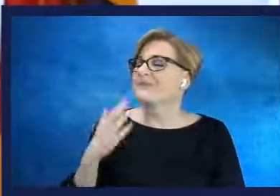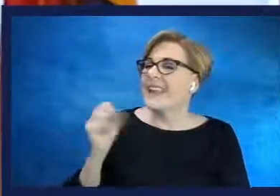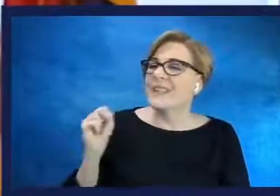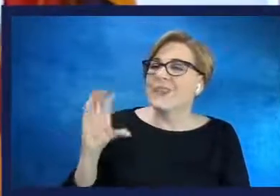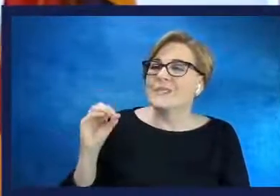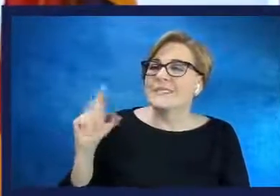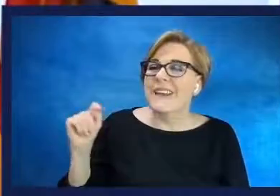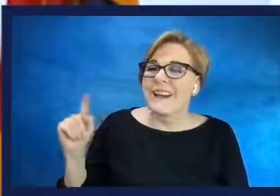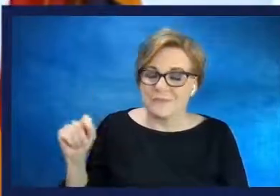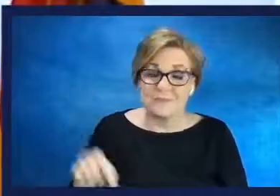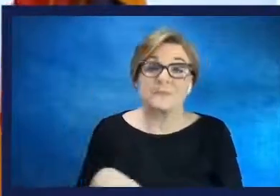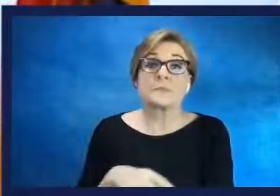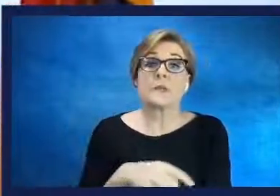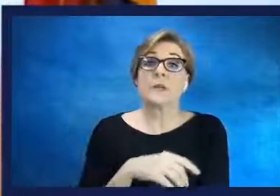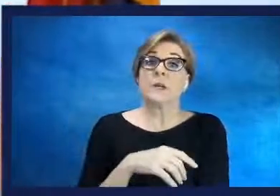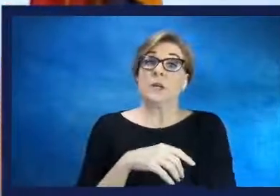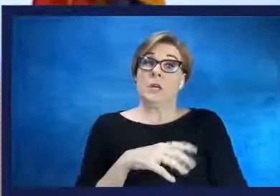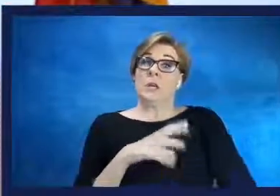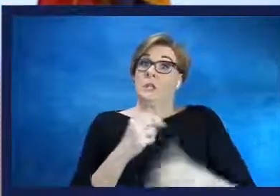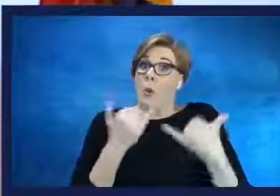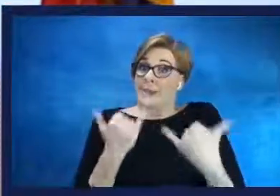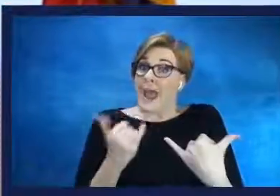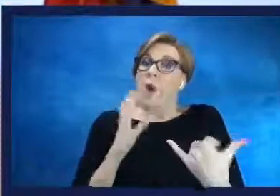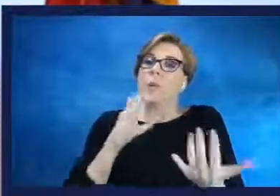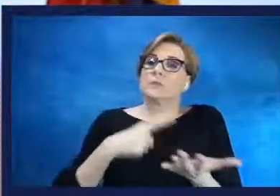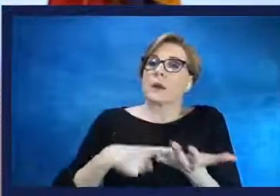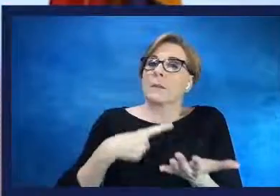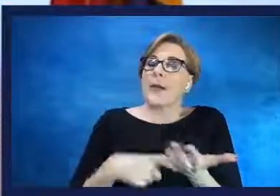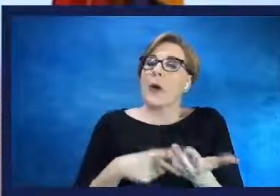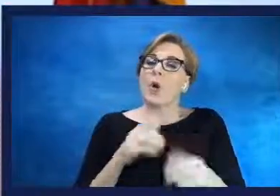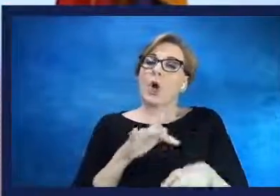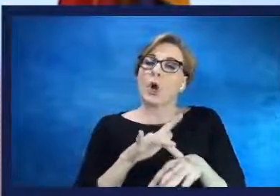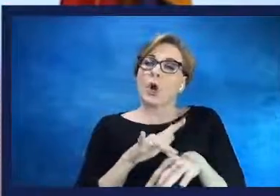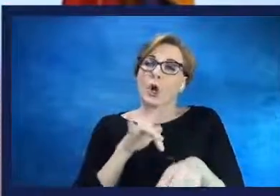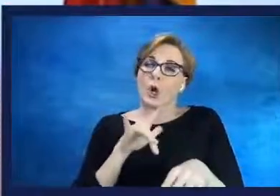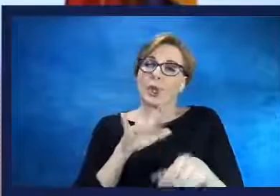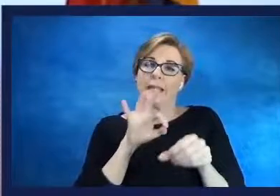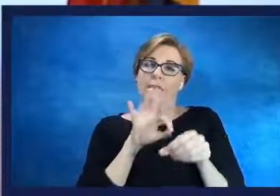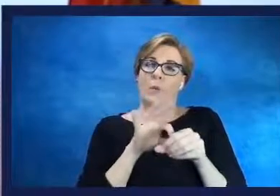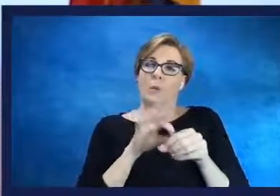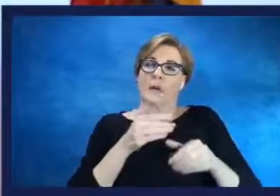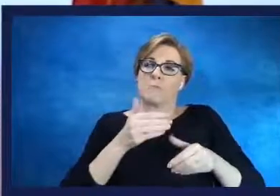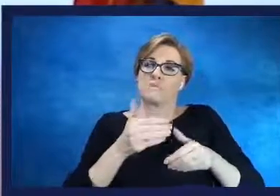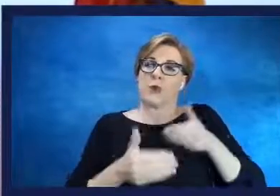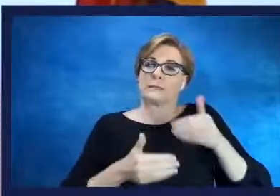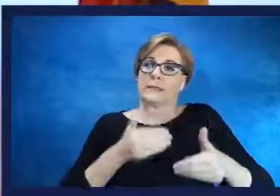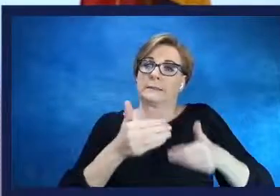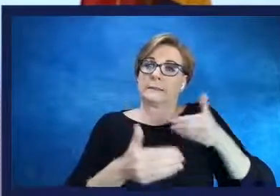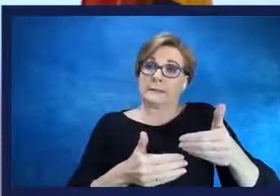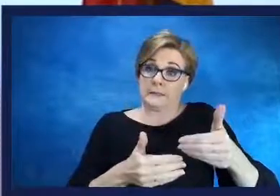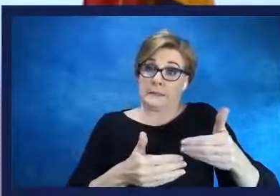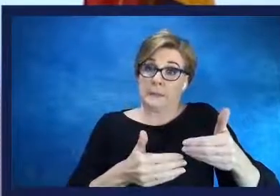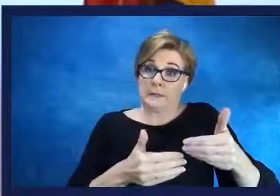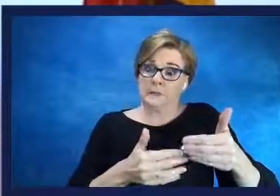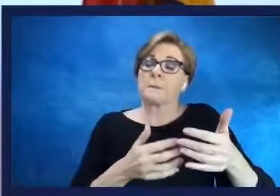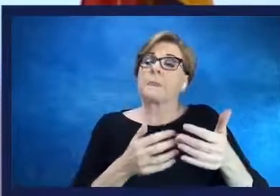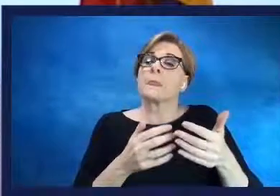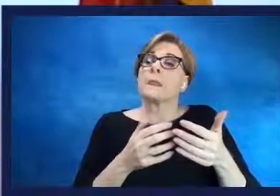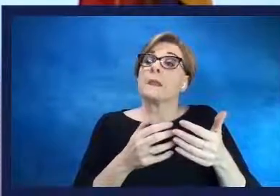We'll speak to the early voting process that's specific to the accessible and community that needs accessible